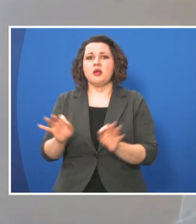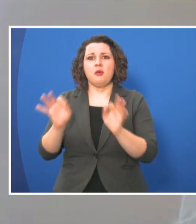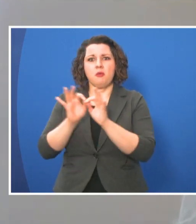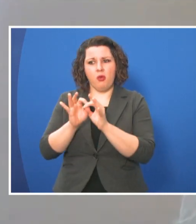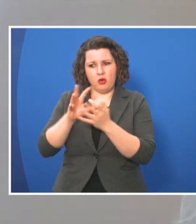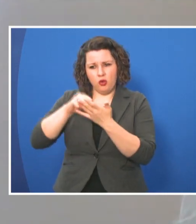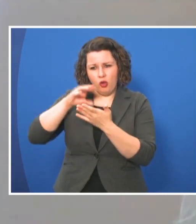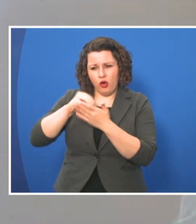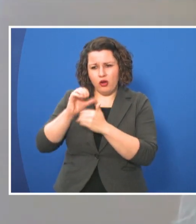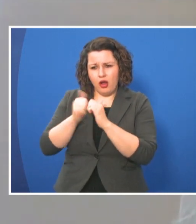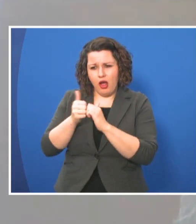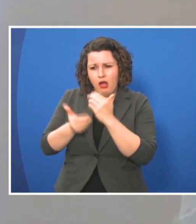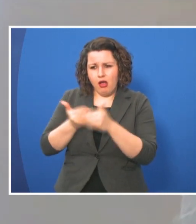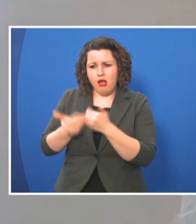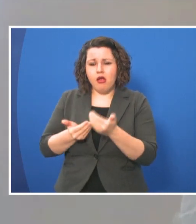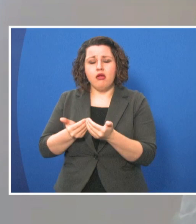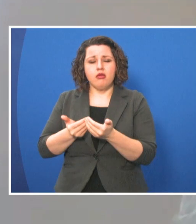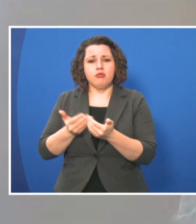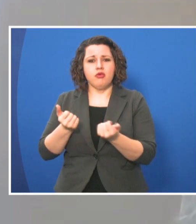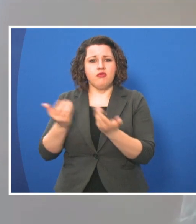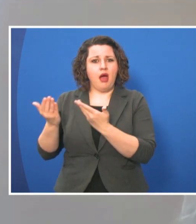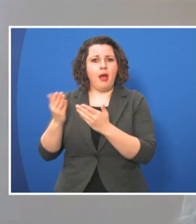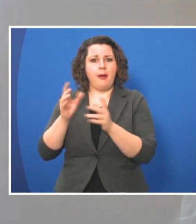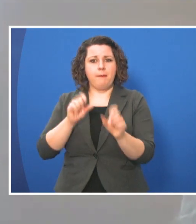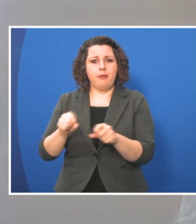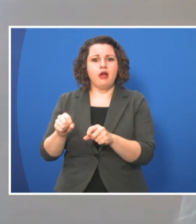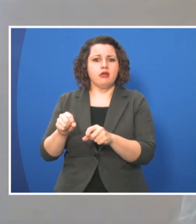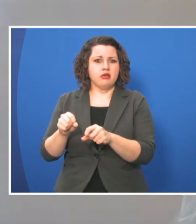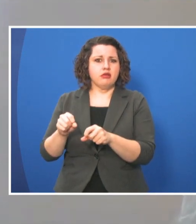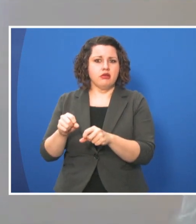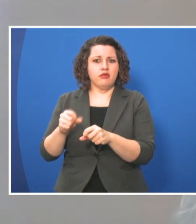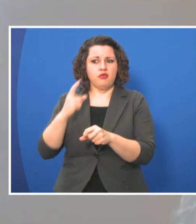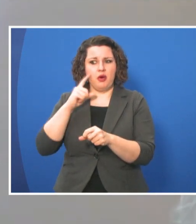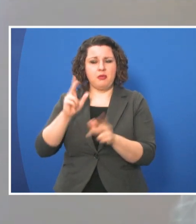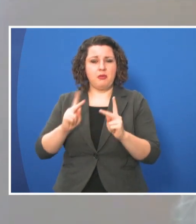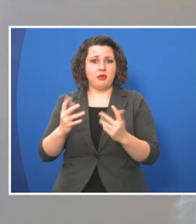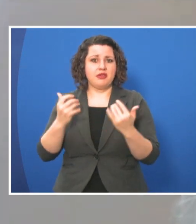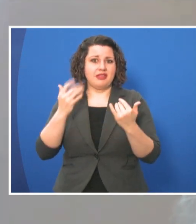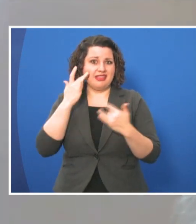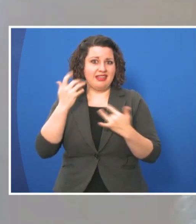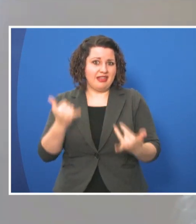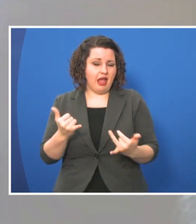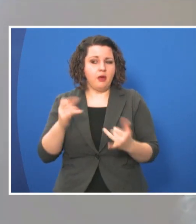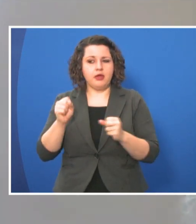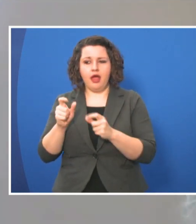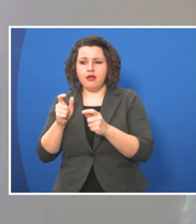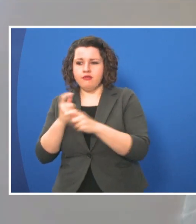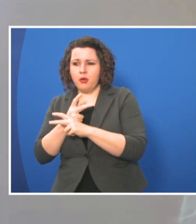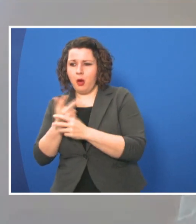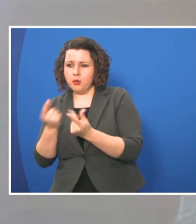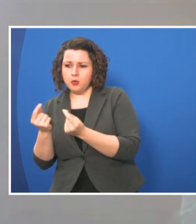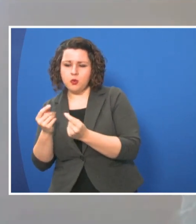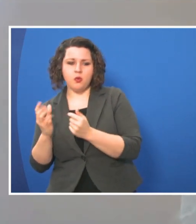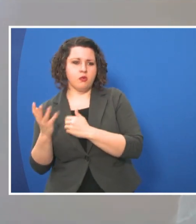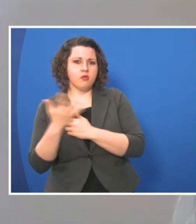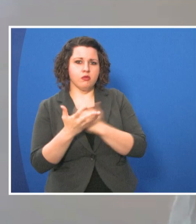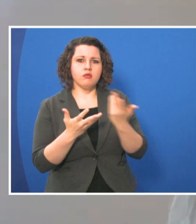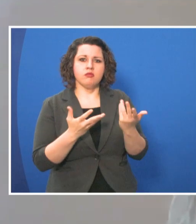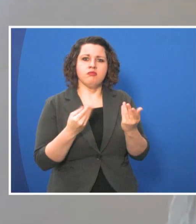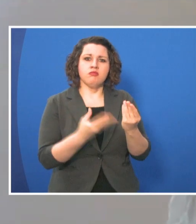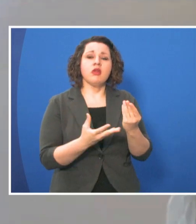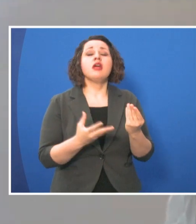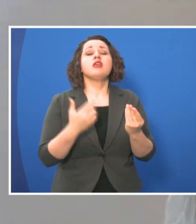to help, provide a potential option for currently sick people. And then those healthcare workers, first responders,